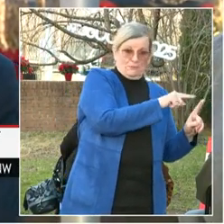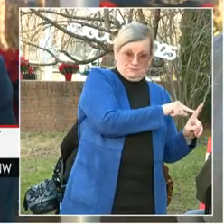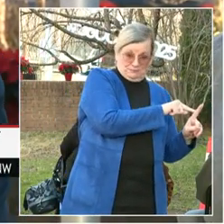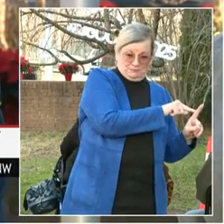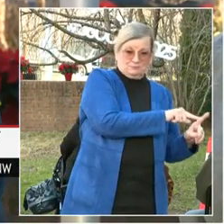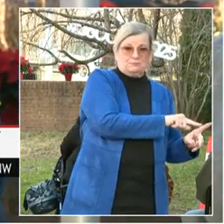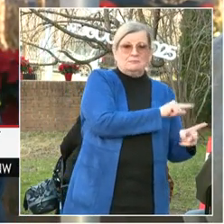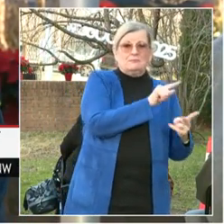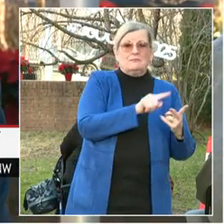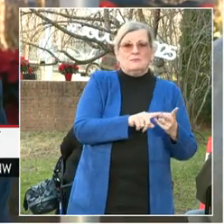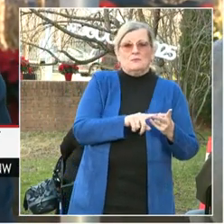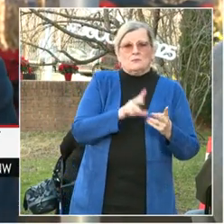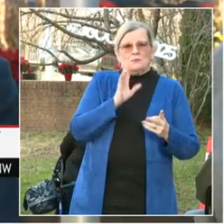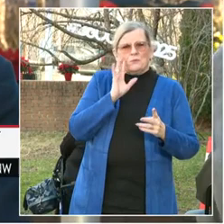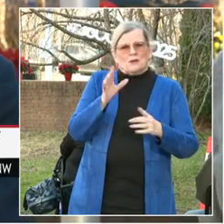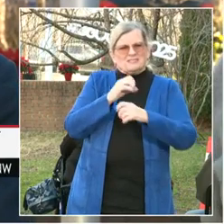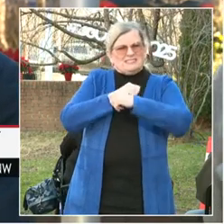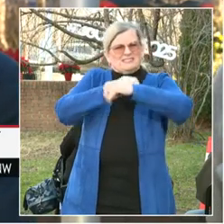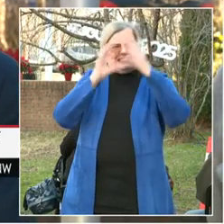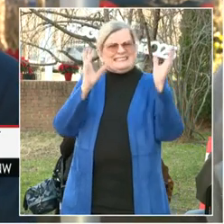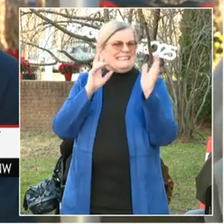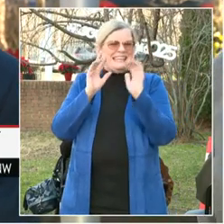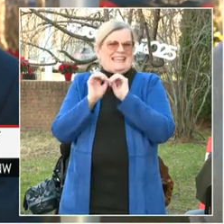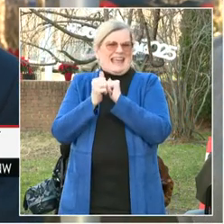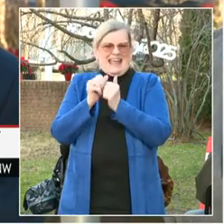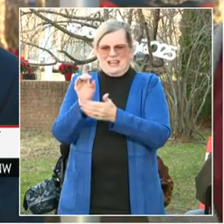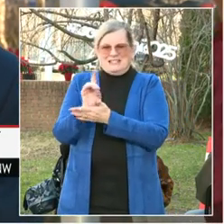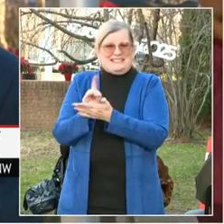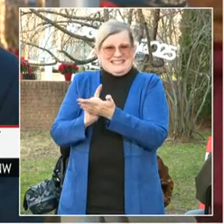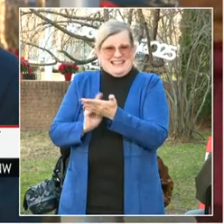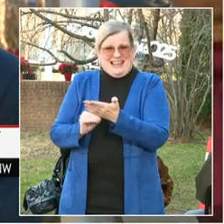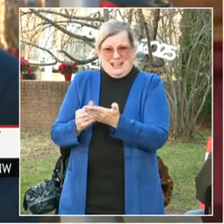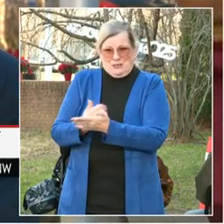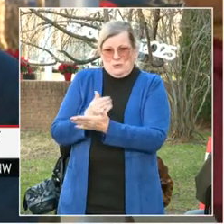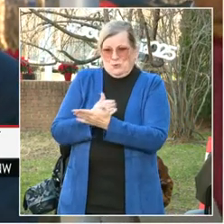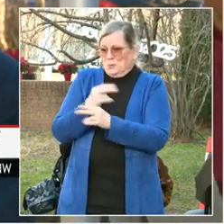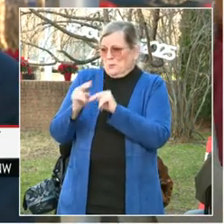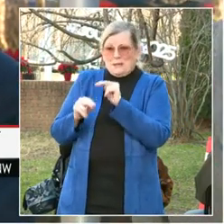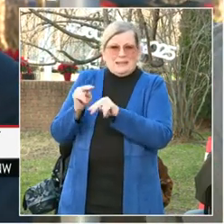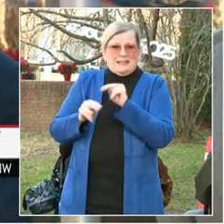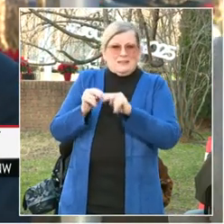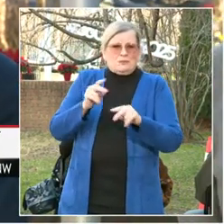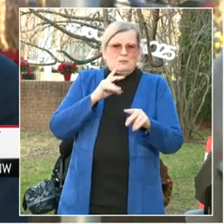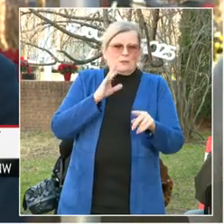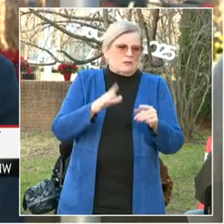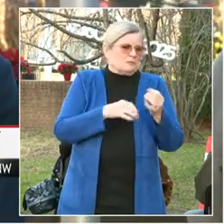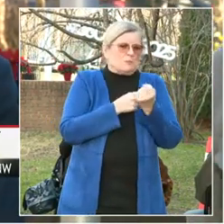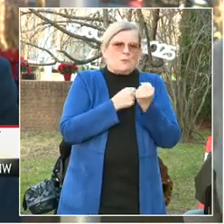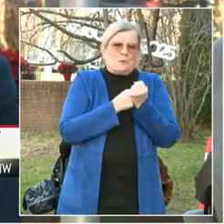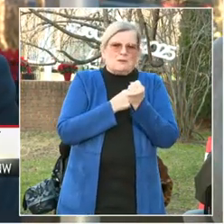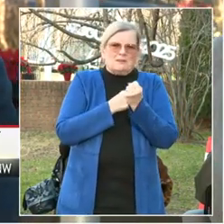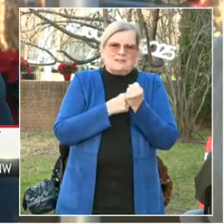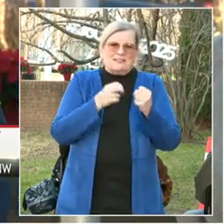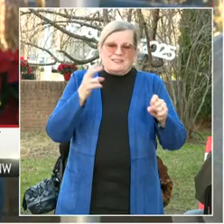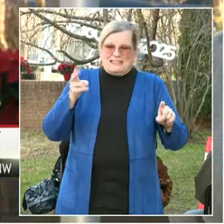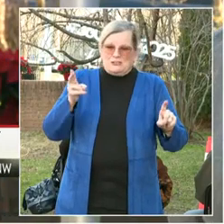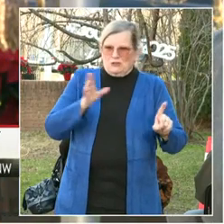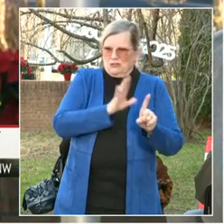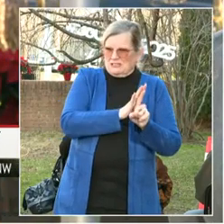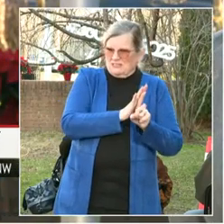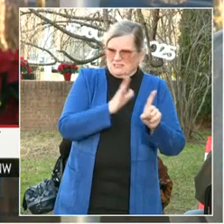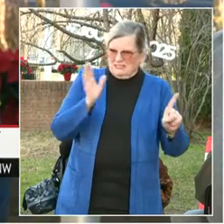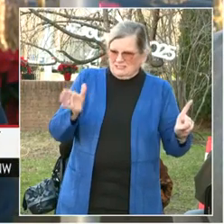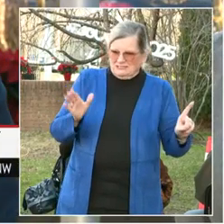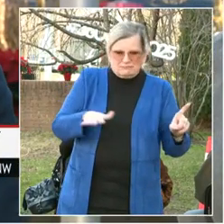can both support the historic districts while also utilizing new land use designations provided in the comp plan for more housing. Finally, the